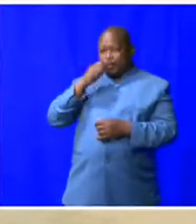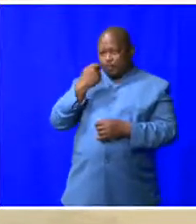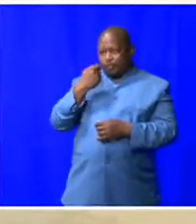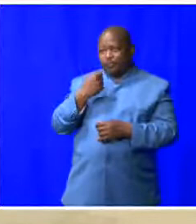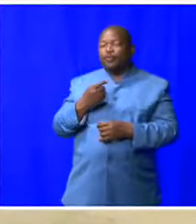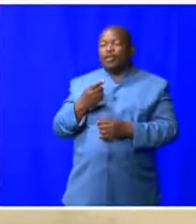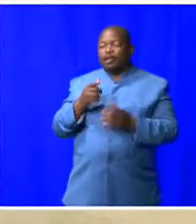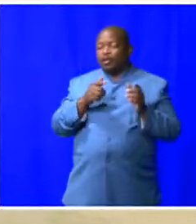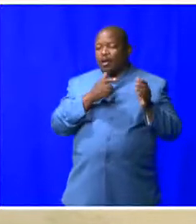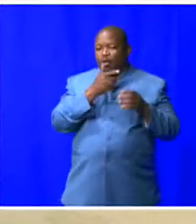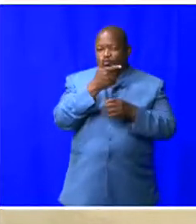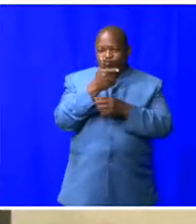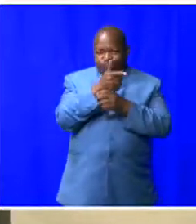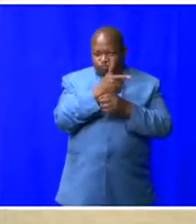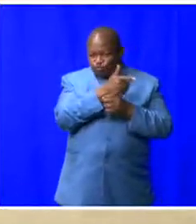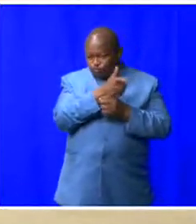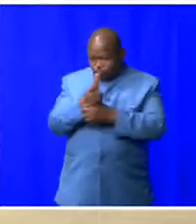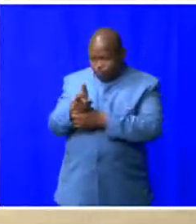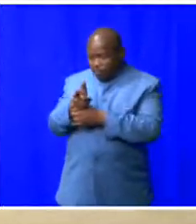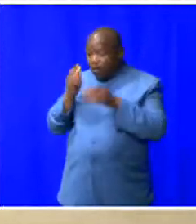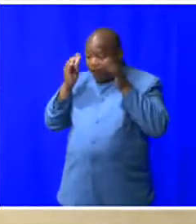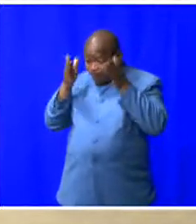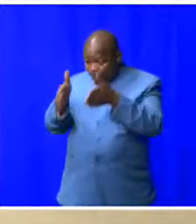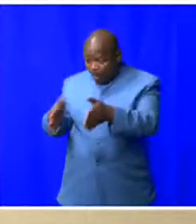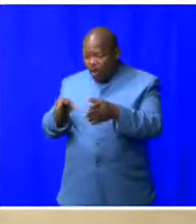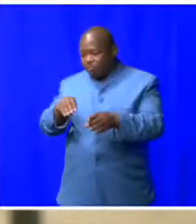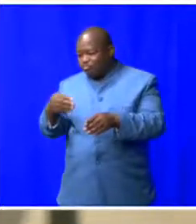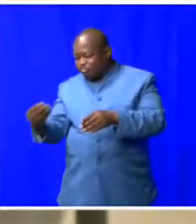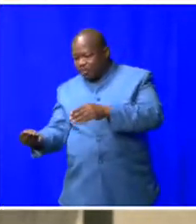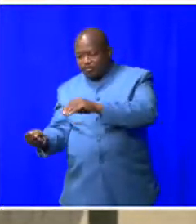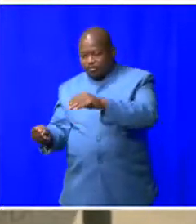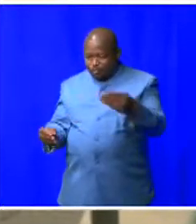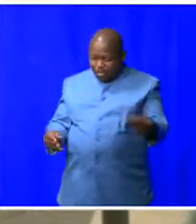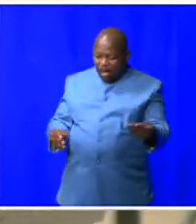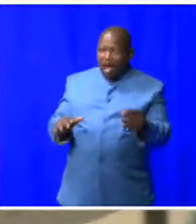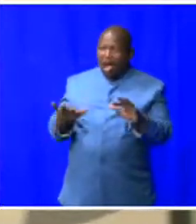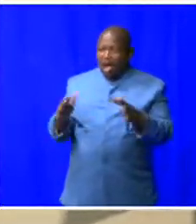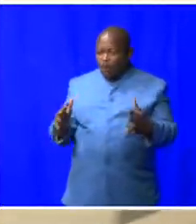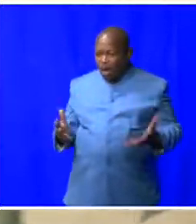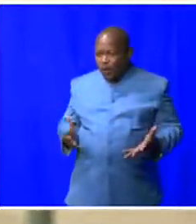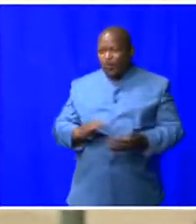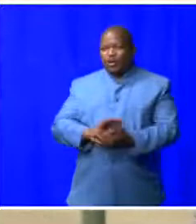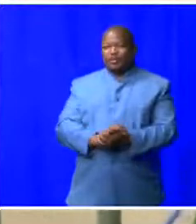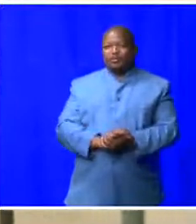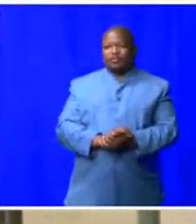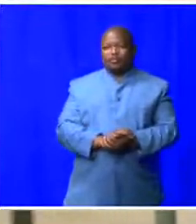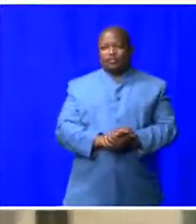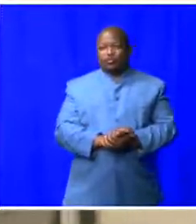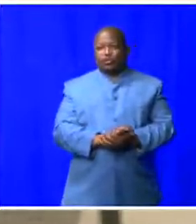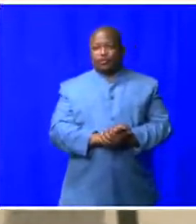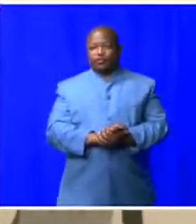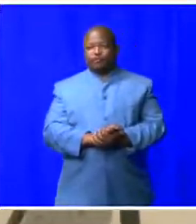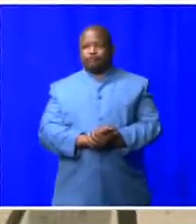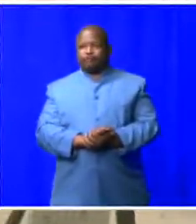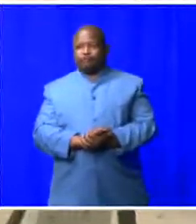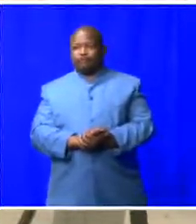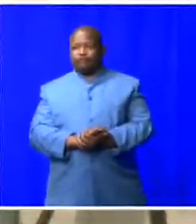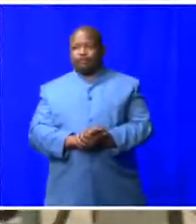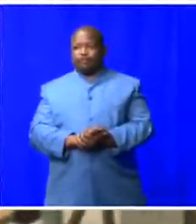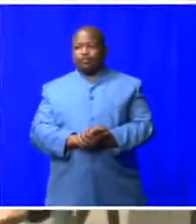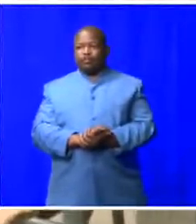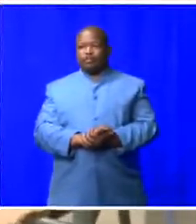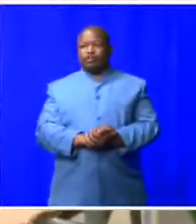le process official mark Ngamphalala official mark ubakhose babili